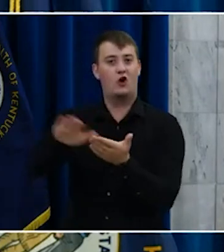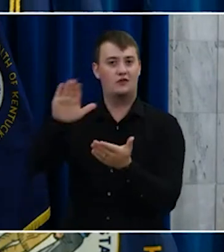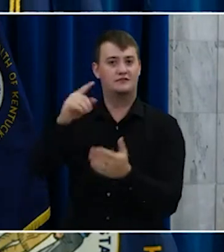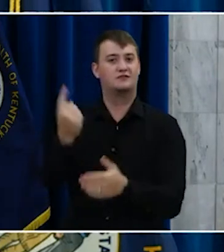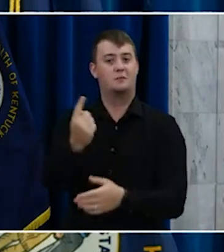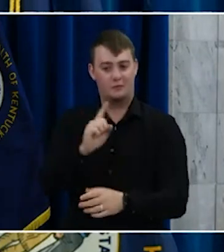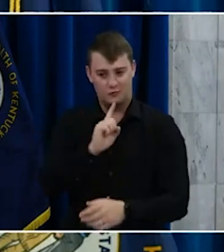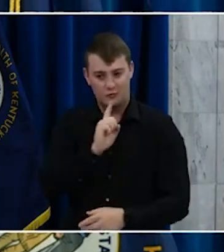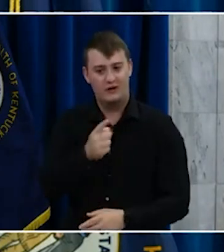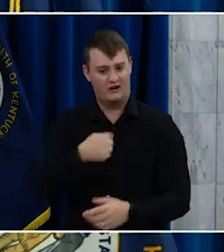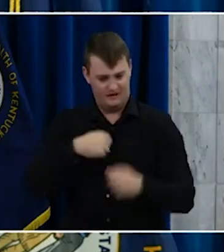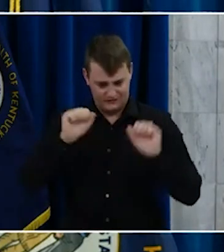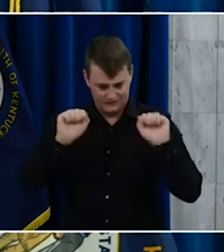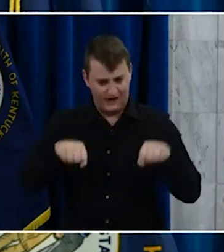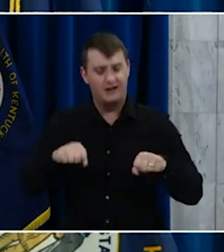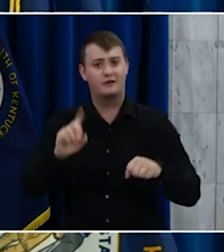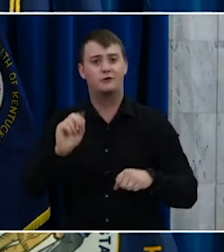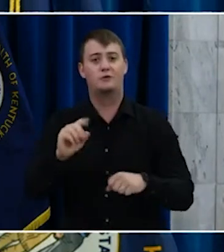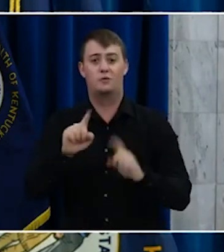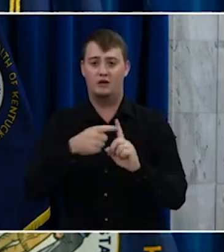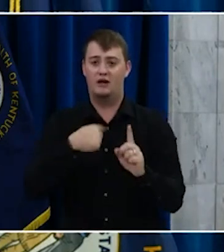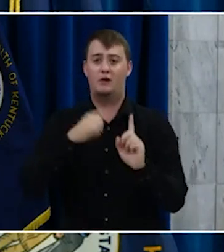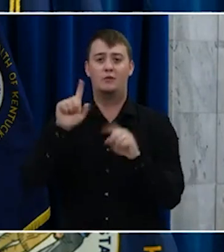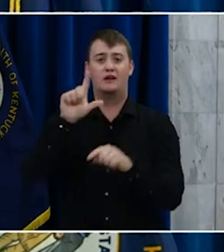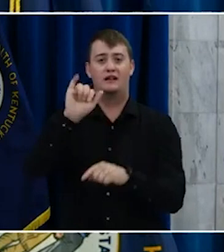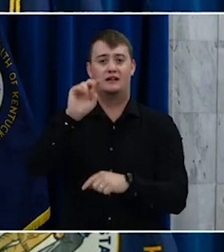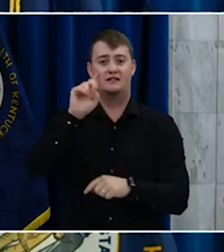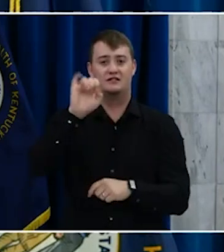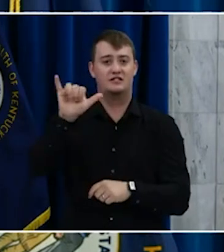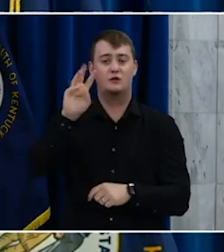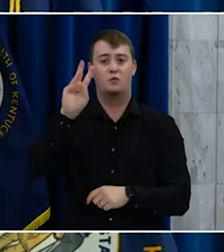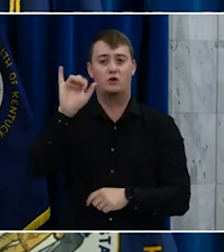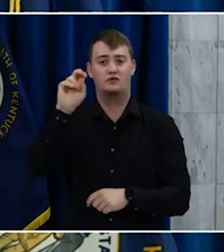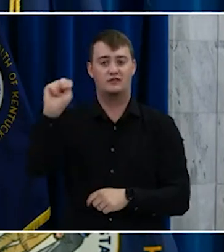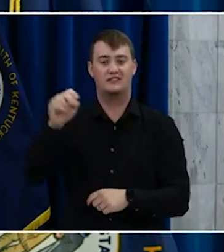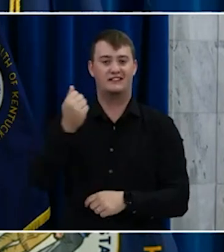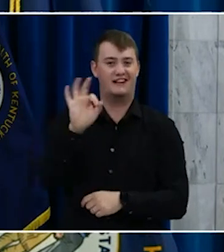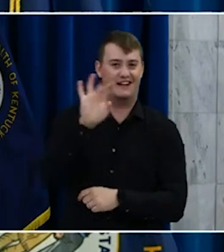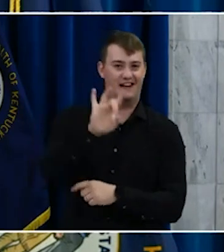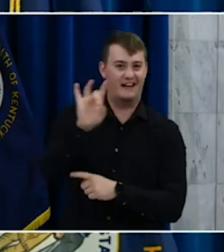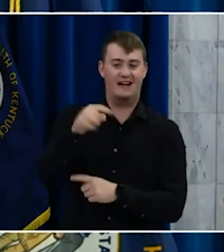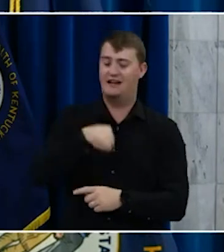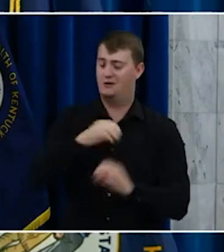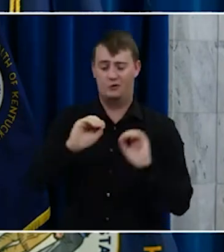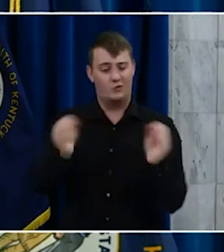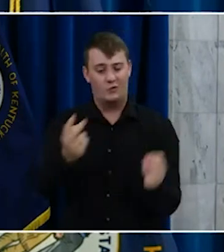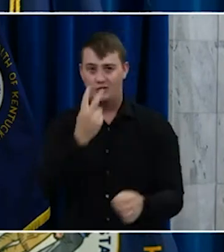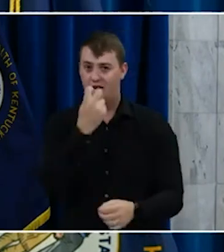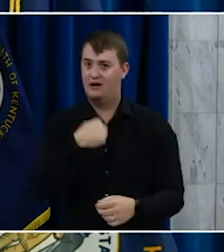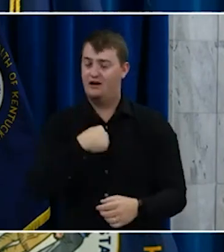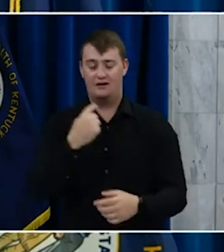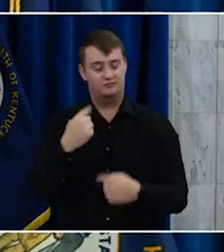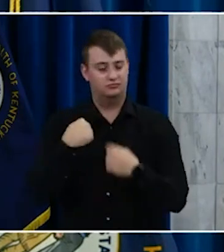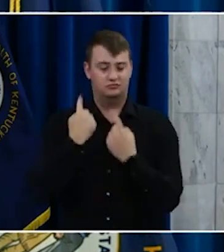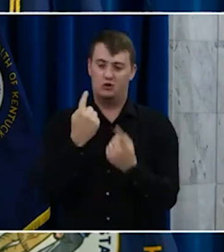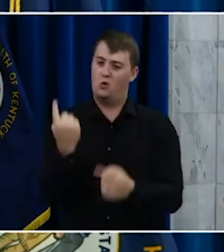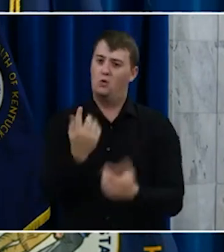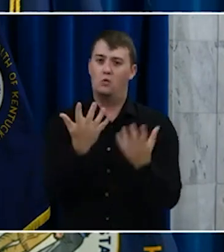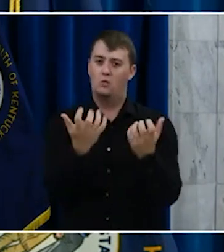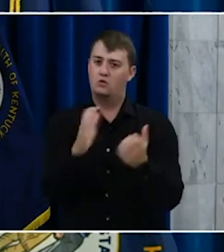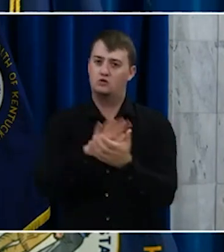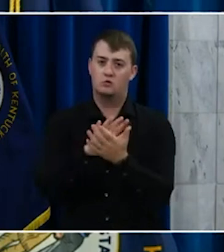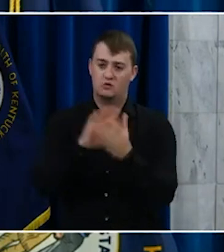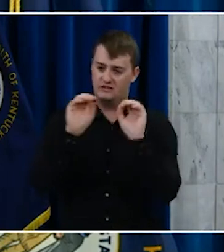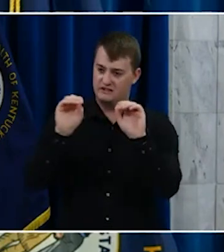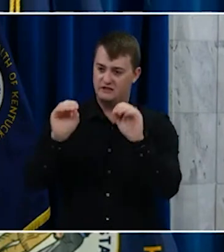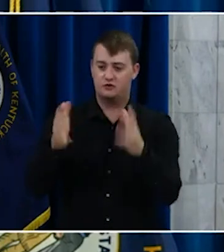real I could do. And when I went to Lindsey Wilson in 1998, I never had a doubt. All I wanted to be was a school teacher. I just wanted to